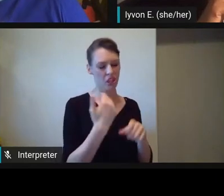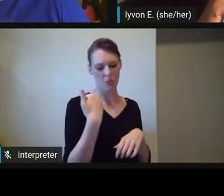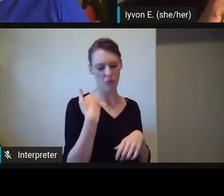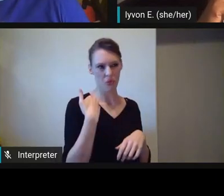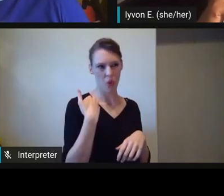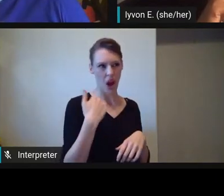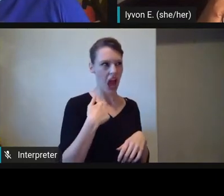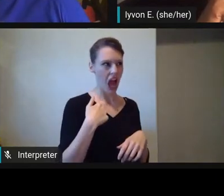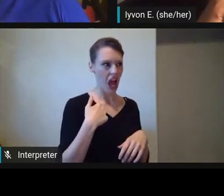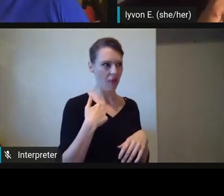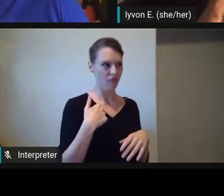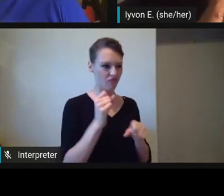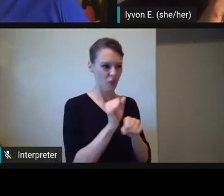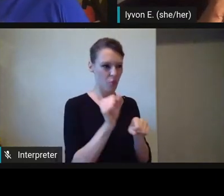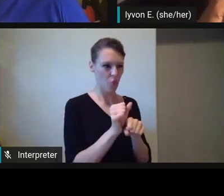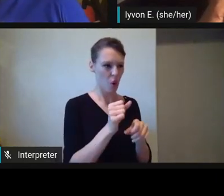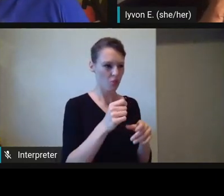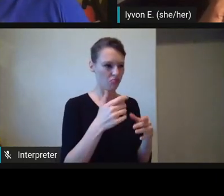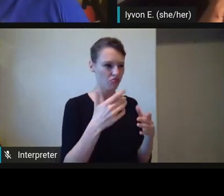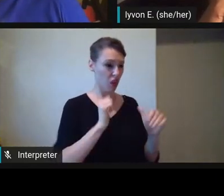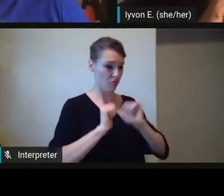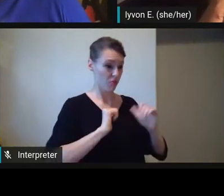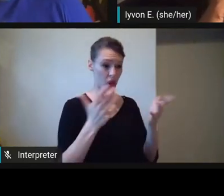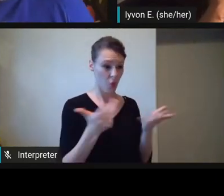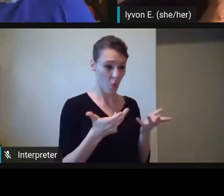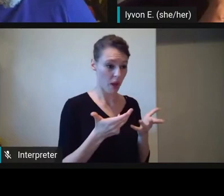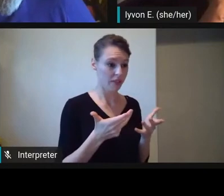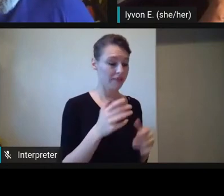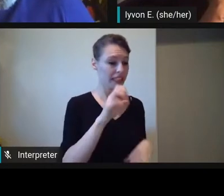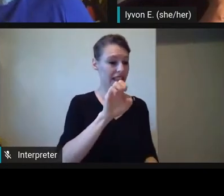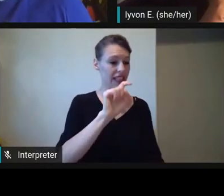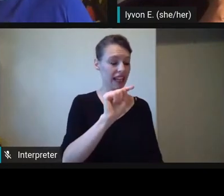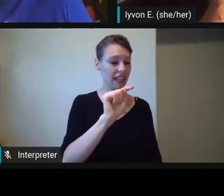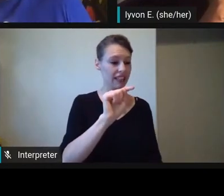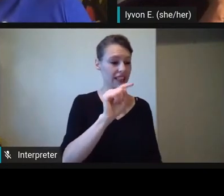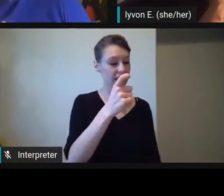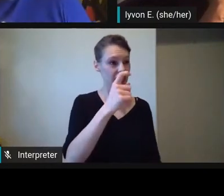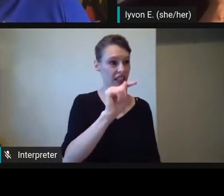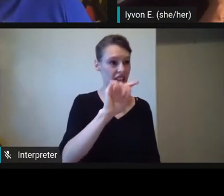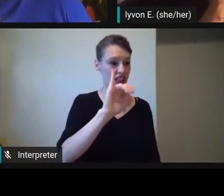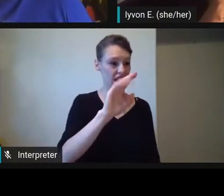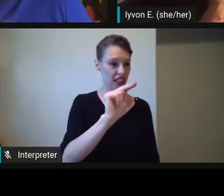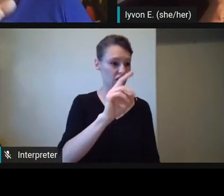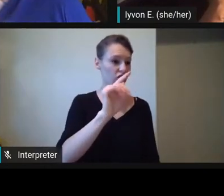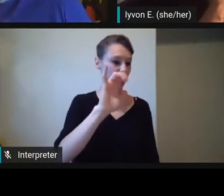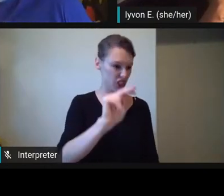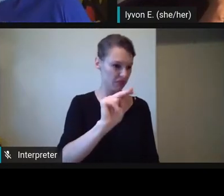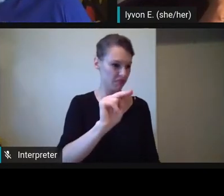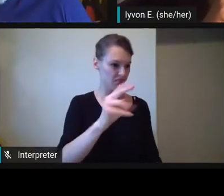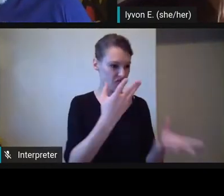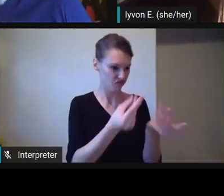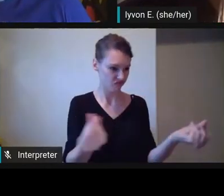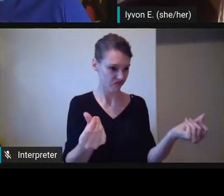on a piece about extinction. And the thing about extinction is that when the asteroid hits, it's all the